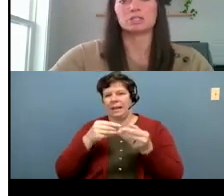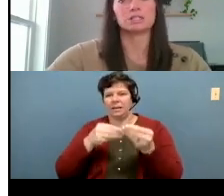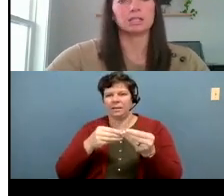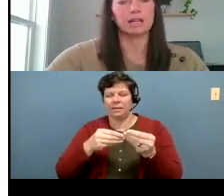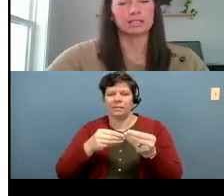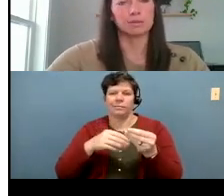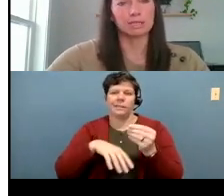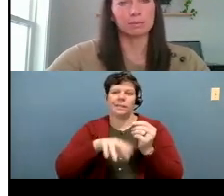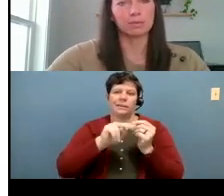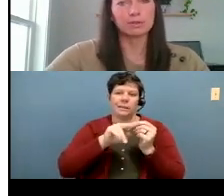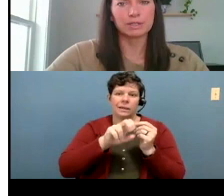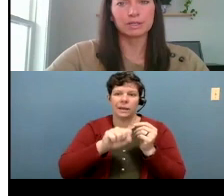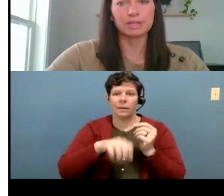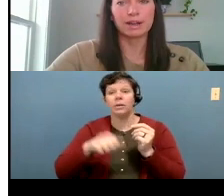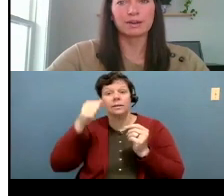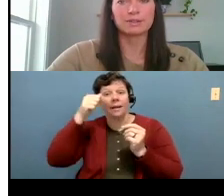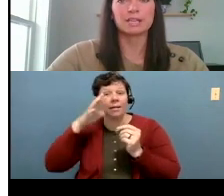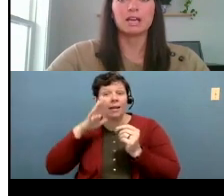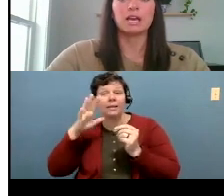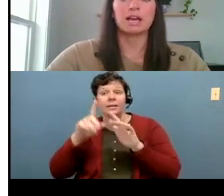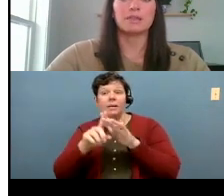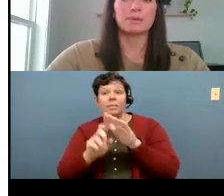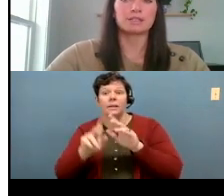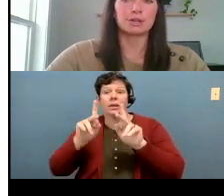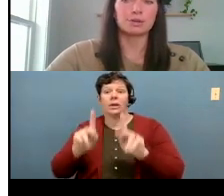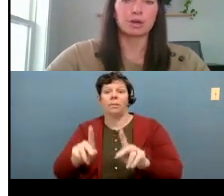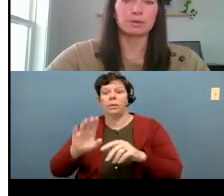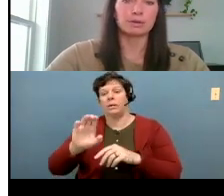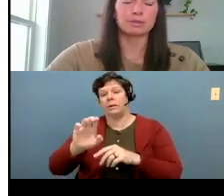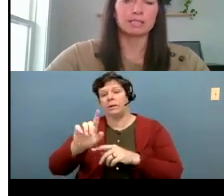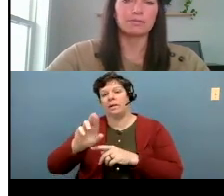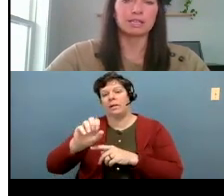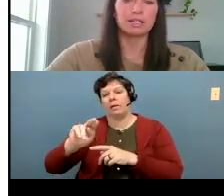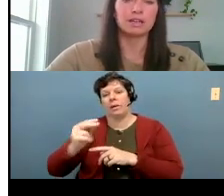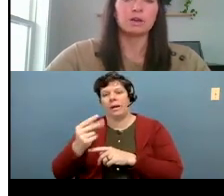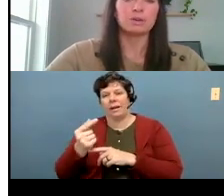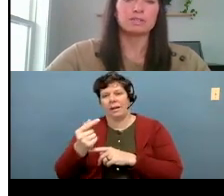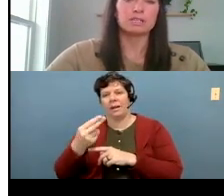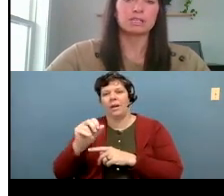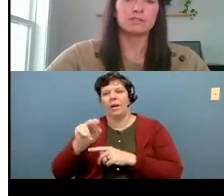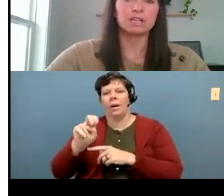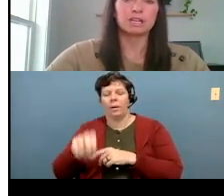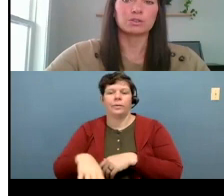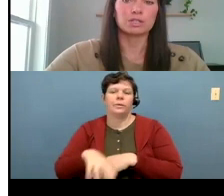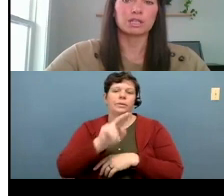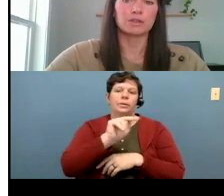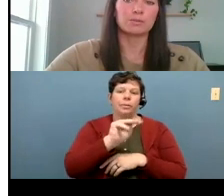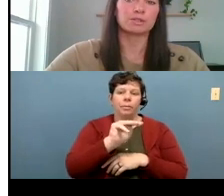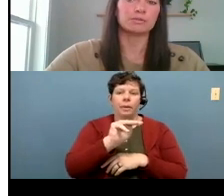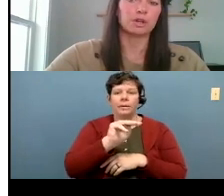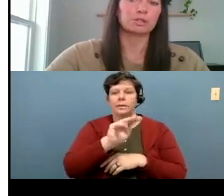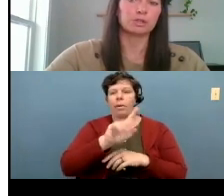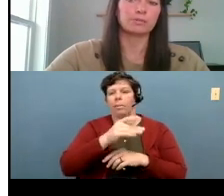such as the Alaska Missing Person Clearinghouse and the New Mexico Department of Public Safety, we have seen a significant increase in the